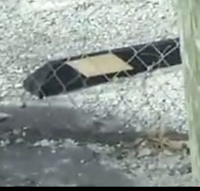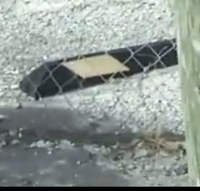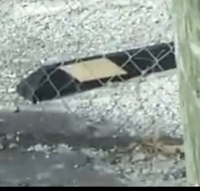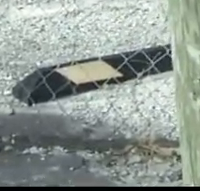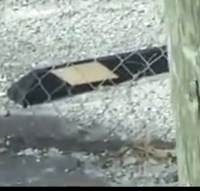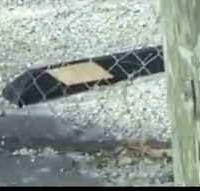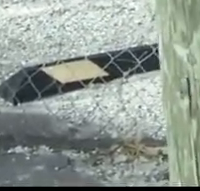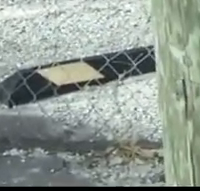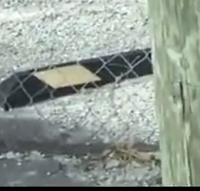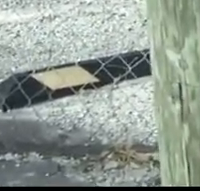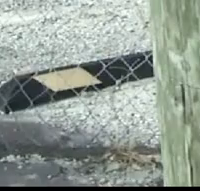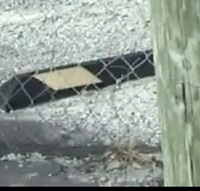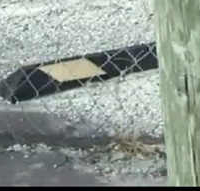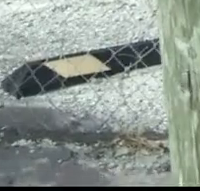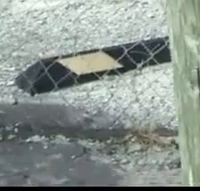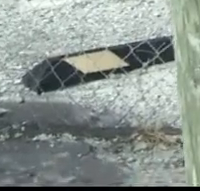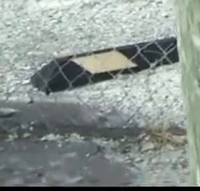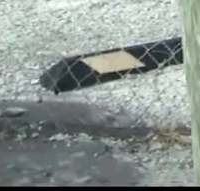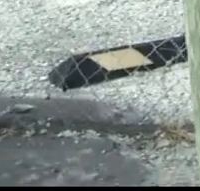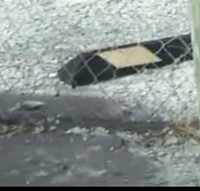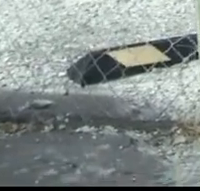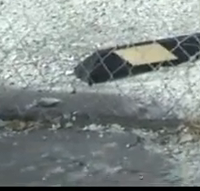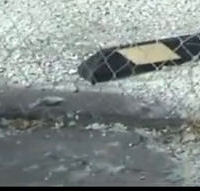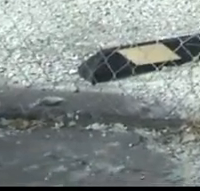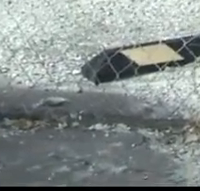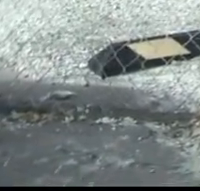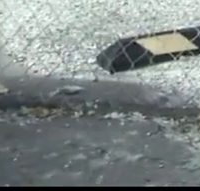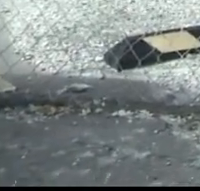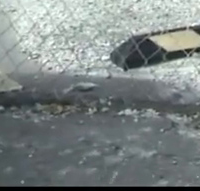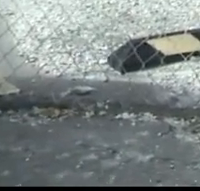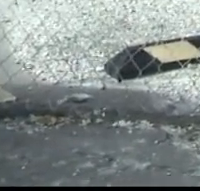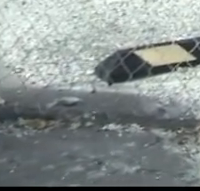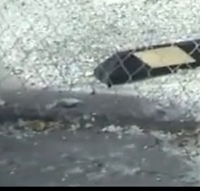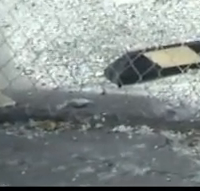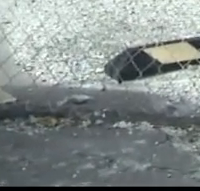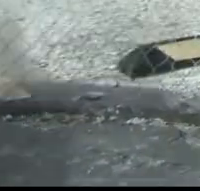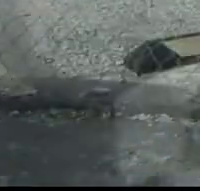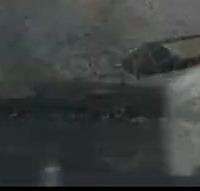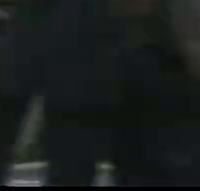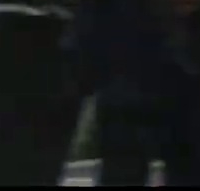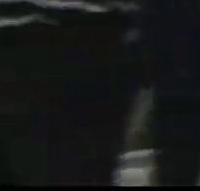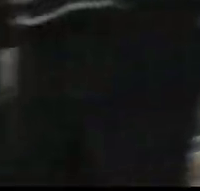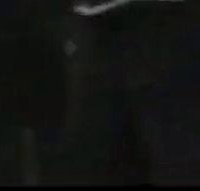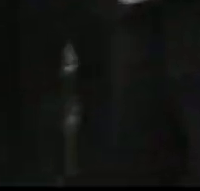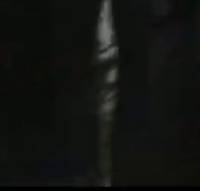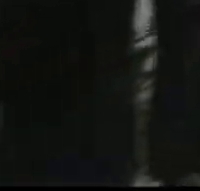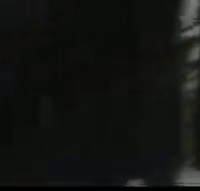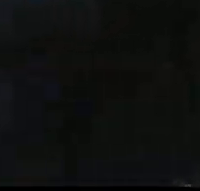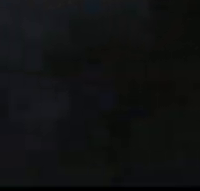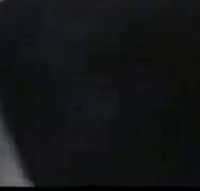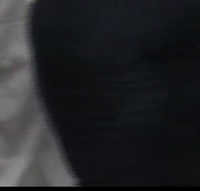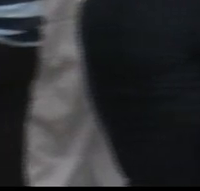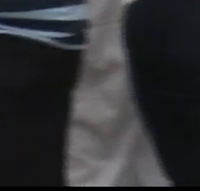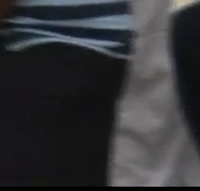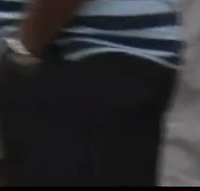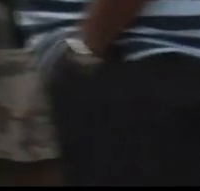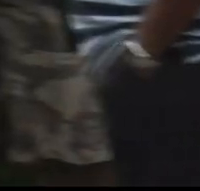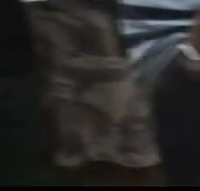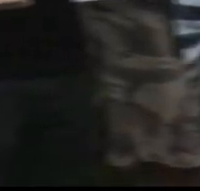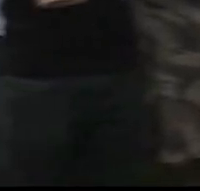Kili never bothered nobody. The only thing Kili did was play basketball. Kili never bothered nobody.